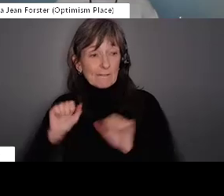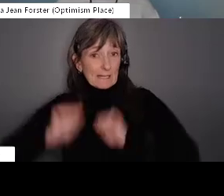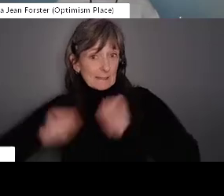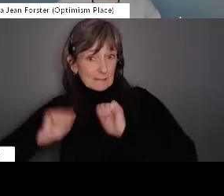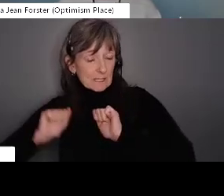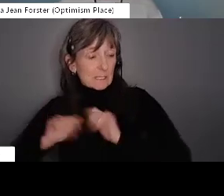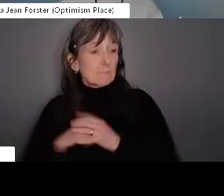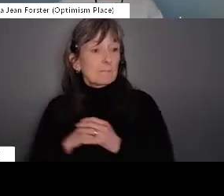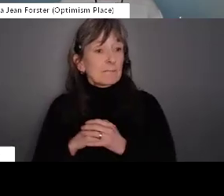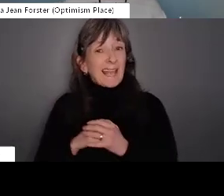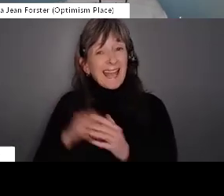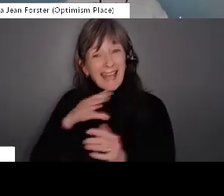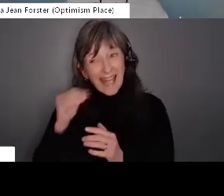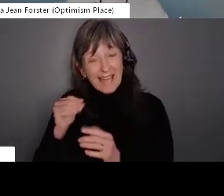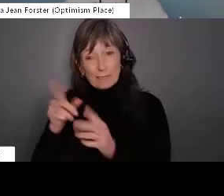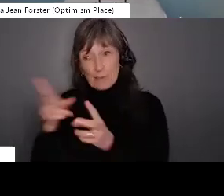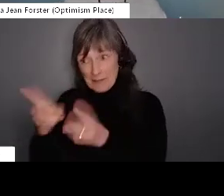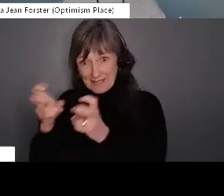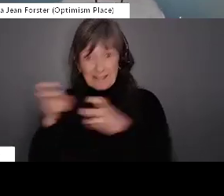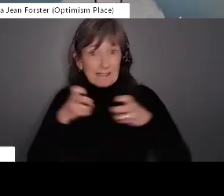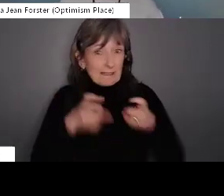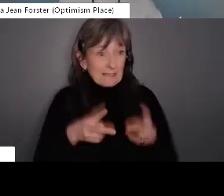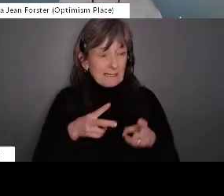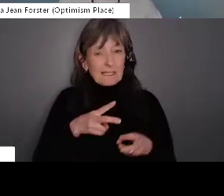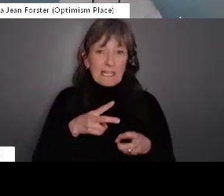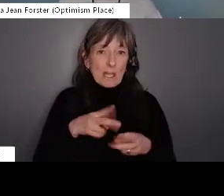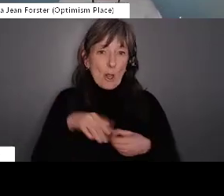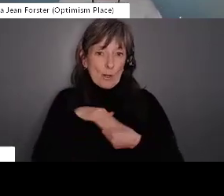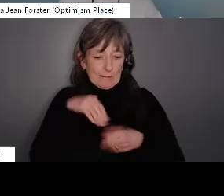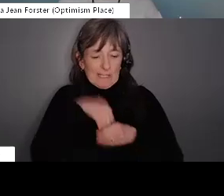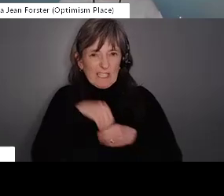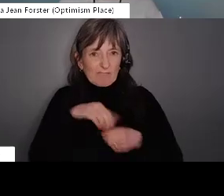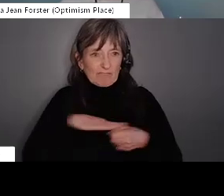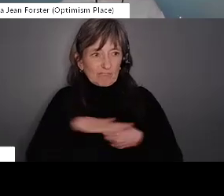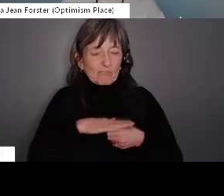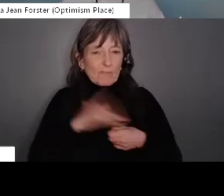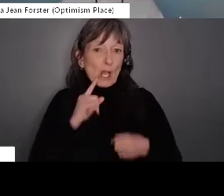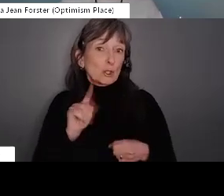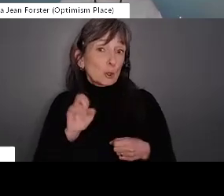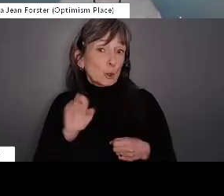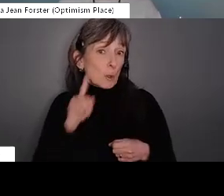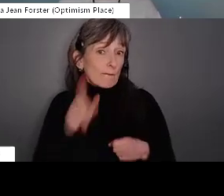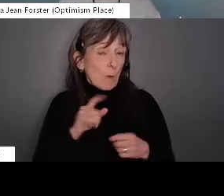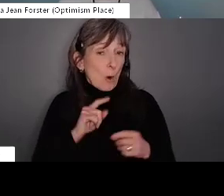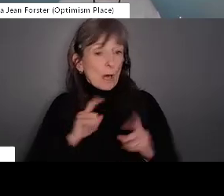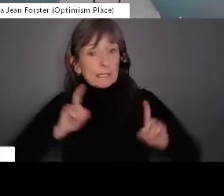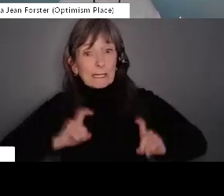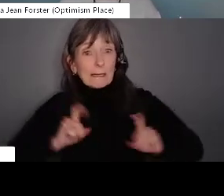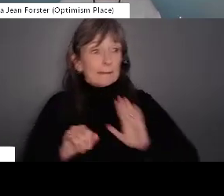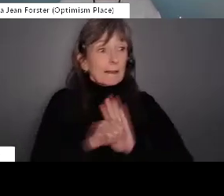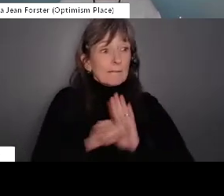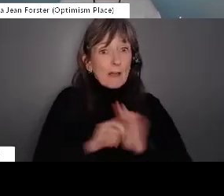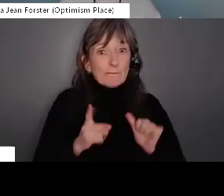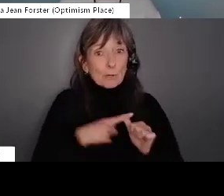to develop an in-house triage tool that's used by all partners to identify cases, as well as helping them